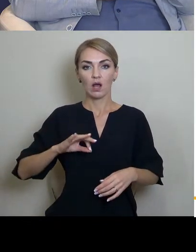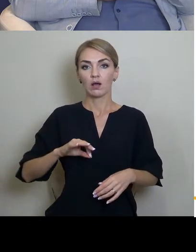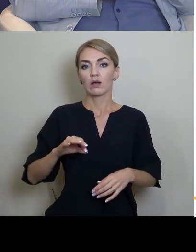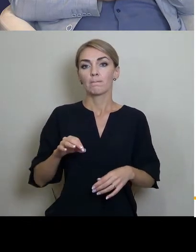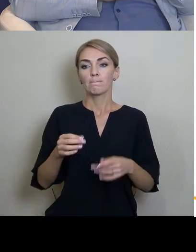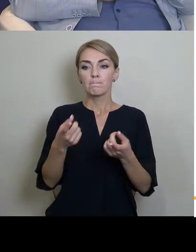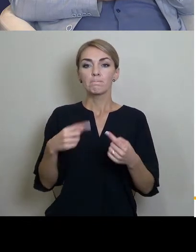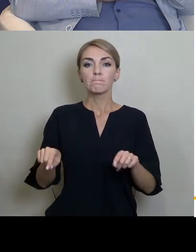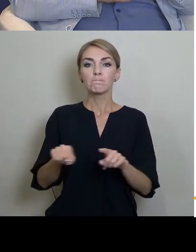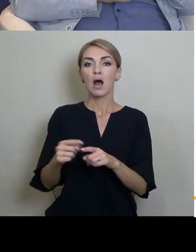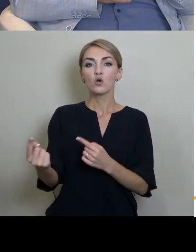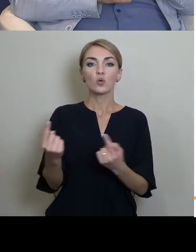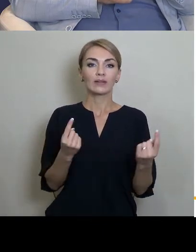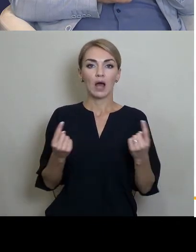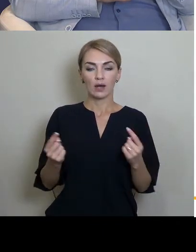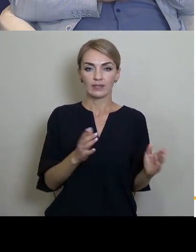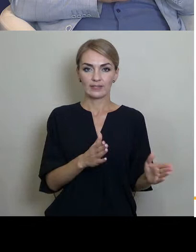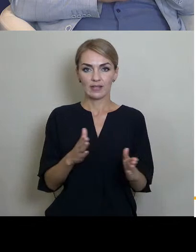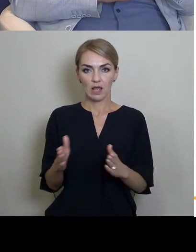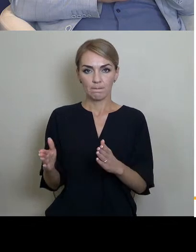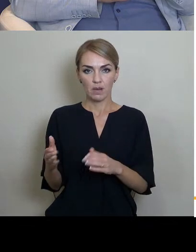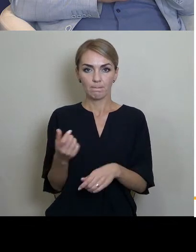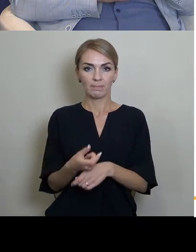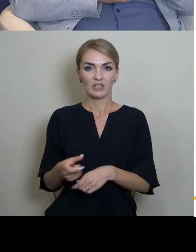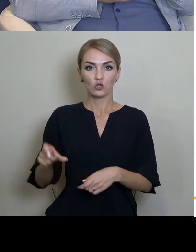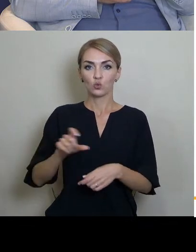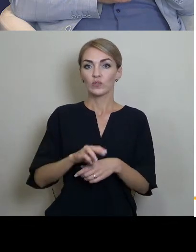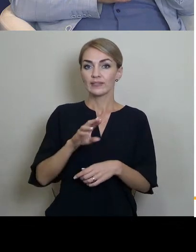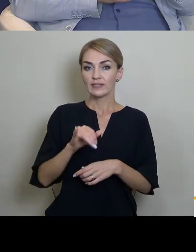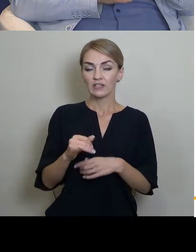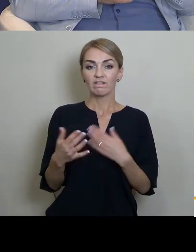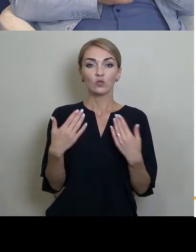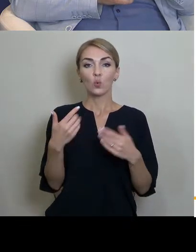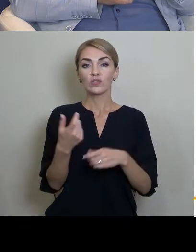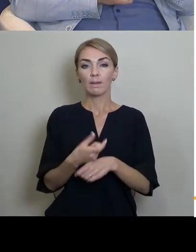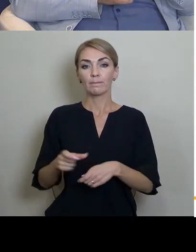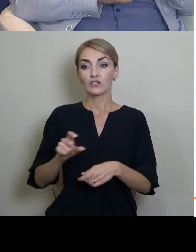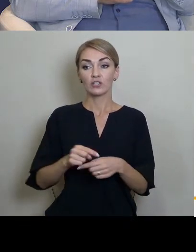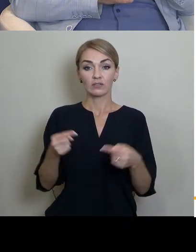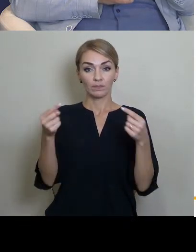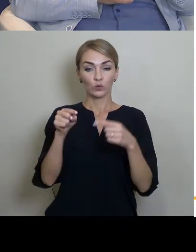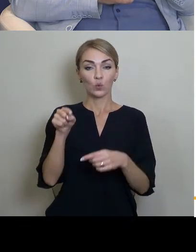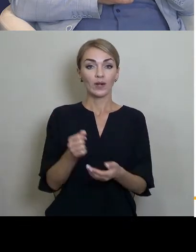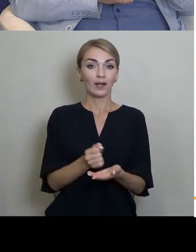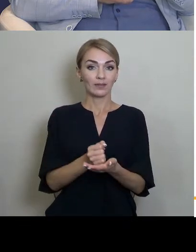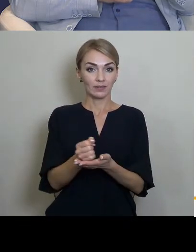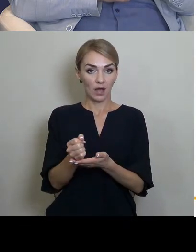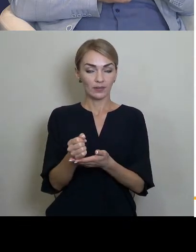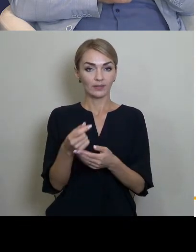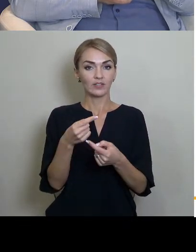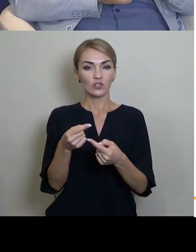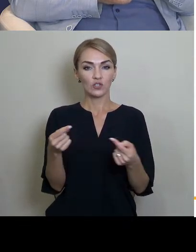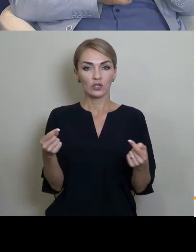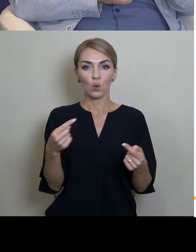until here we use a majoritarian system of relative majority. Relative majority means that the candidate that